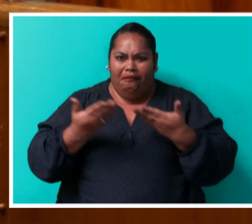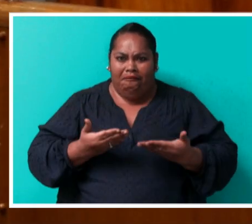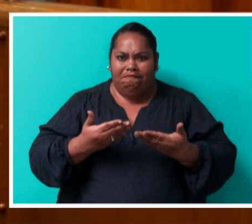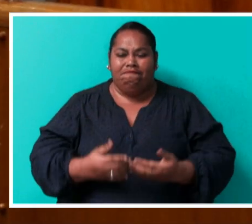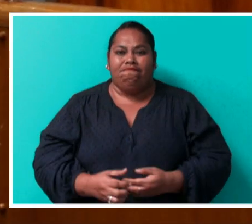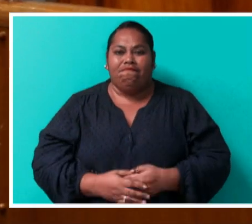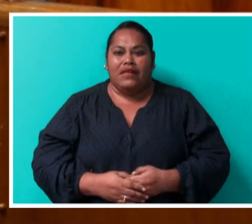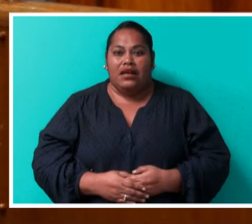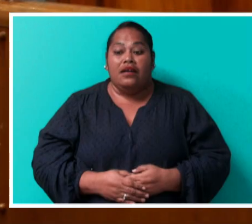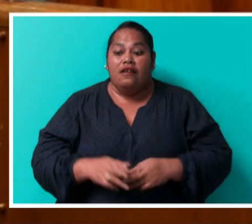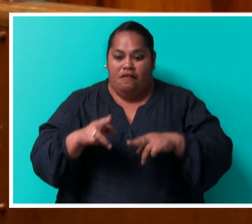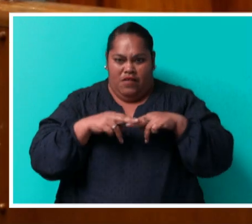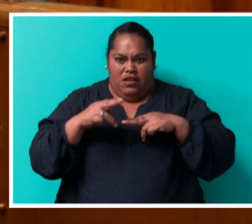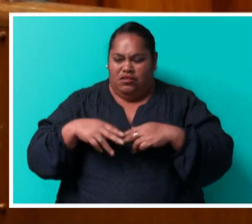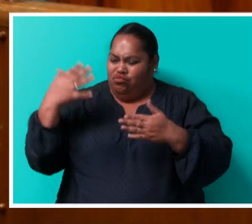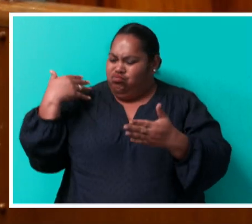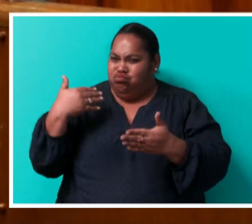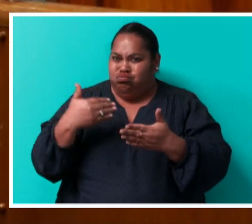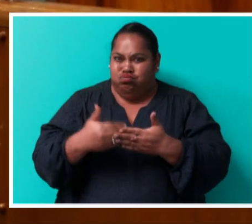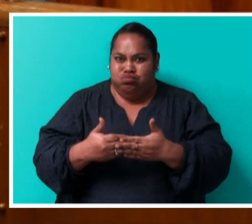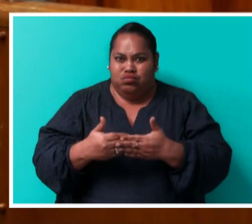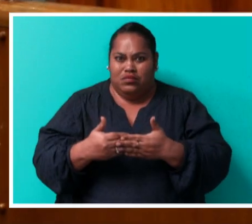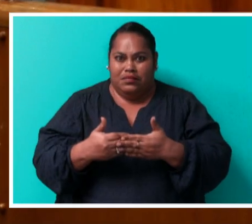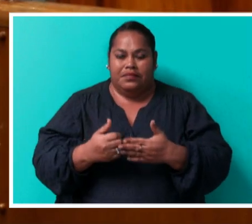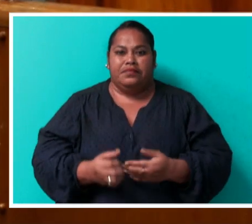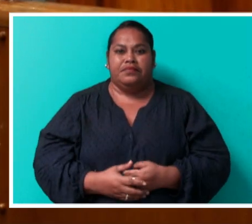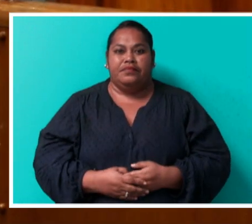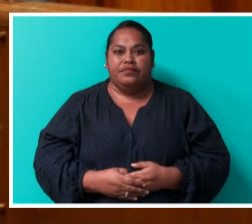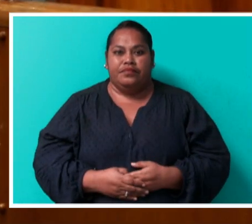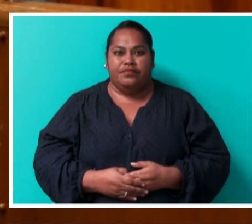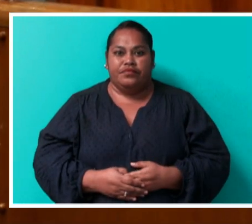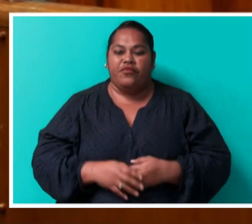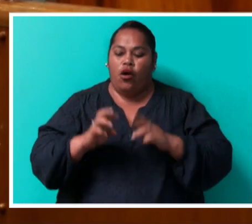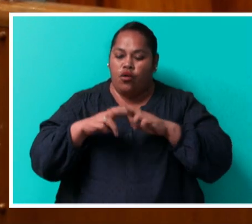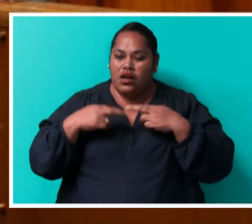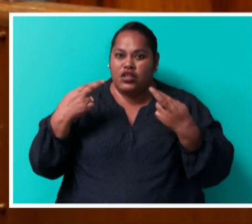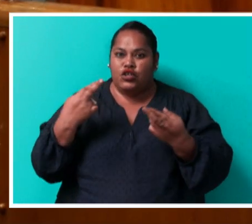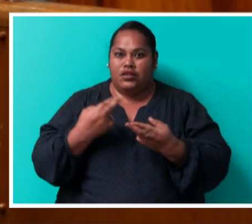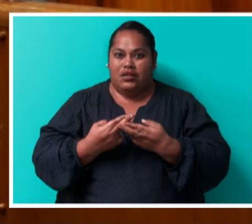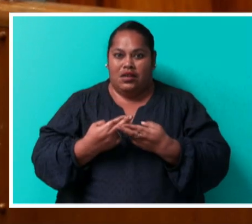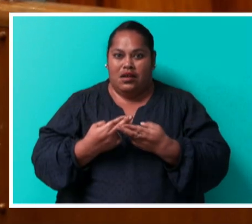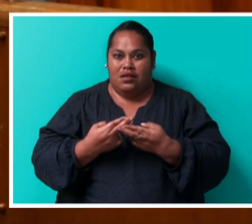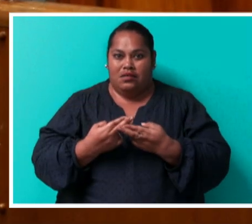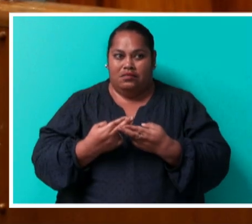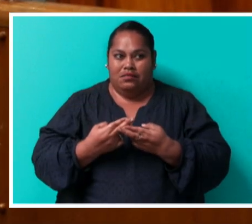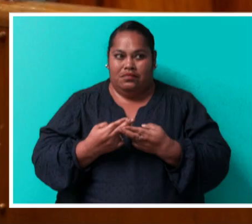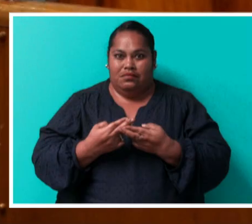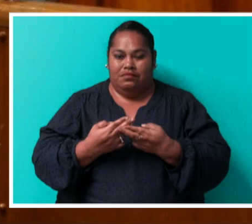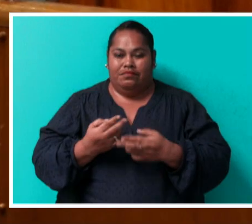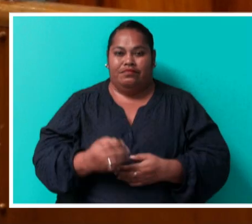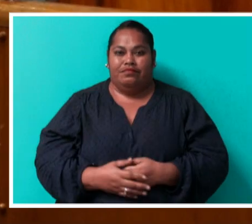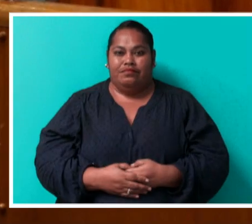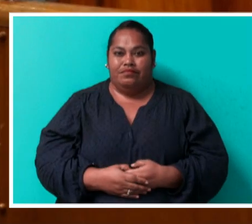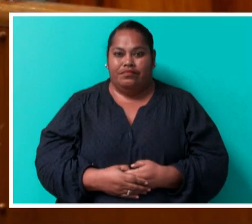to Fiji over the years since we established our relationships 55 years ago. Both countries,